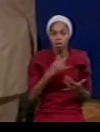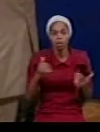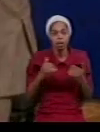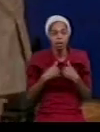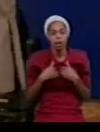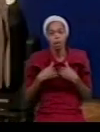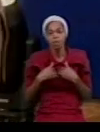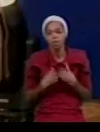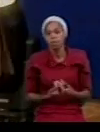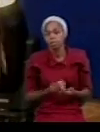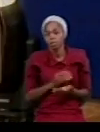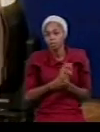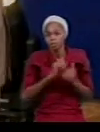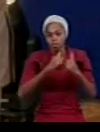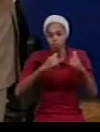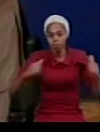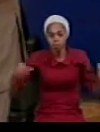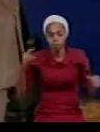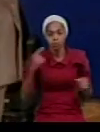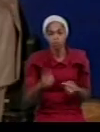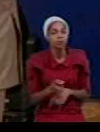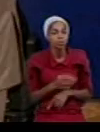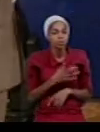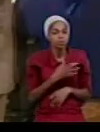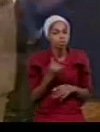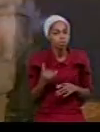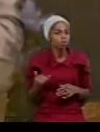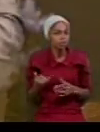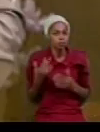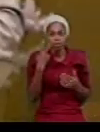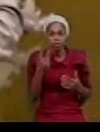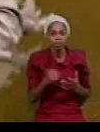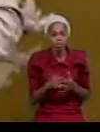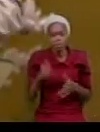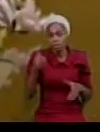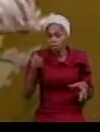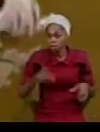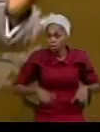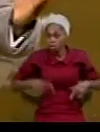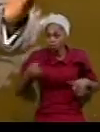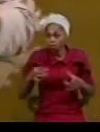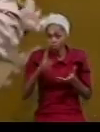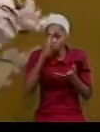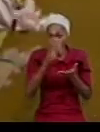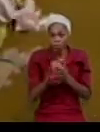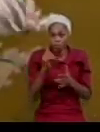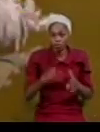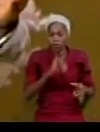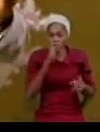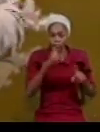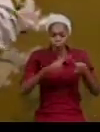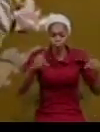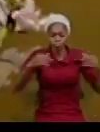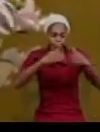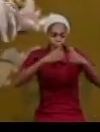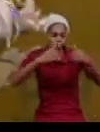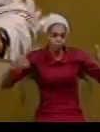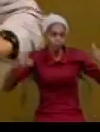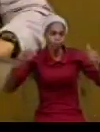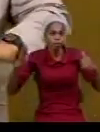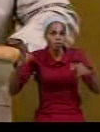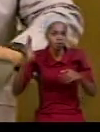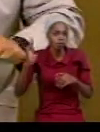lifestyle of the believer, of the follower of God, is severed from that of the unbeliever. It is separate, it is distinct, it